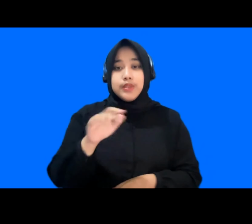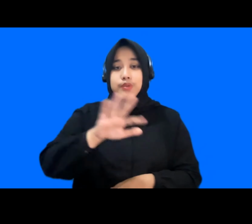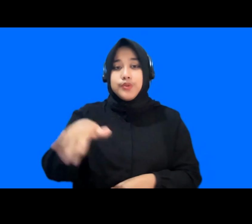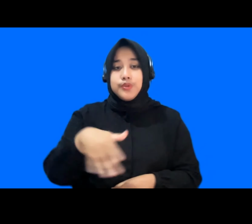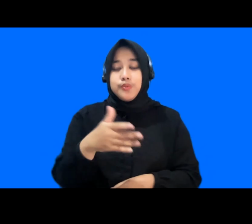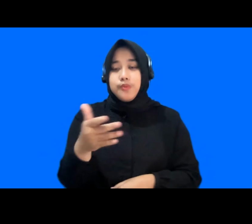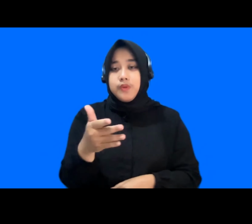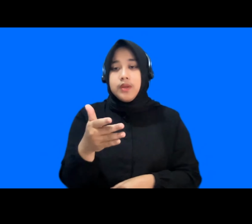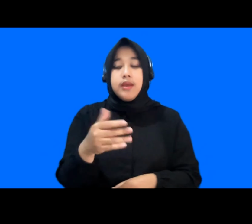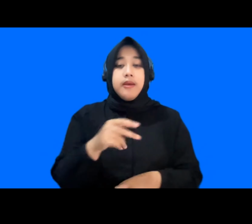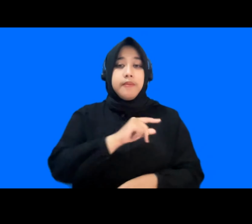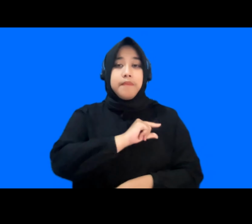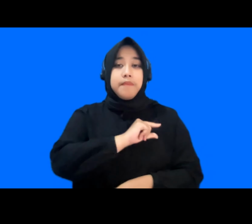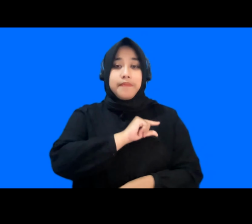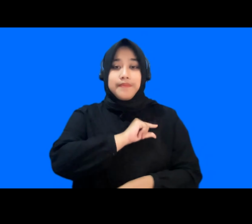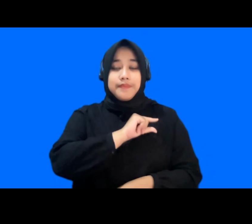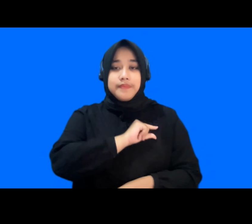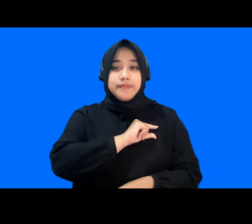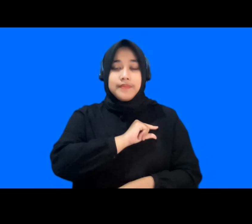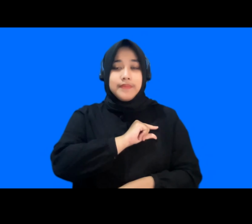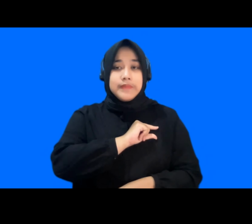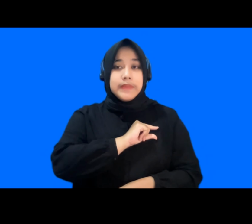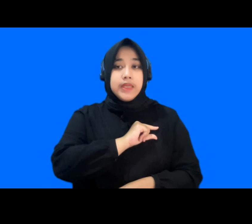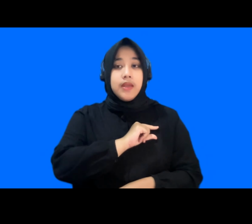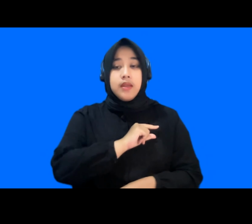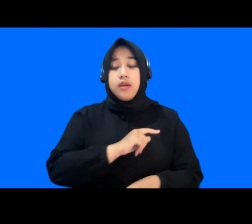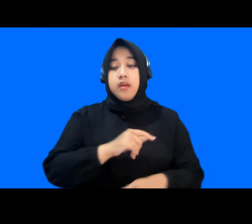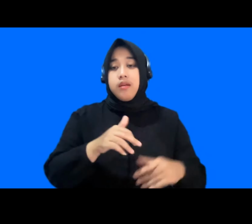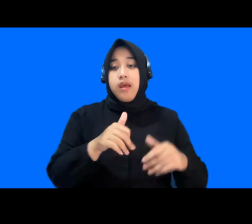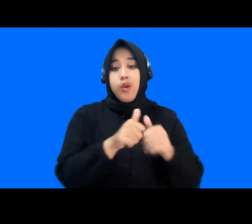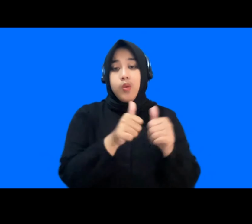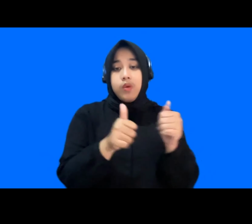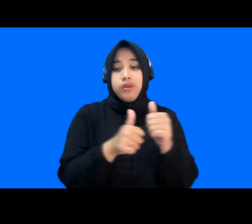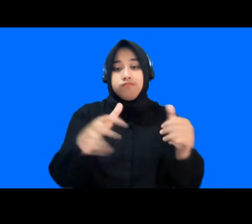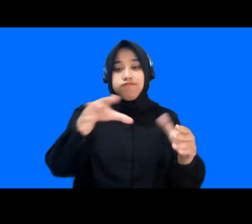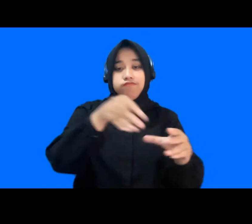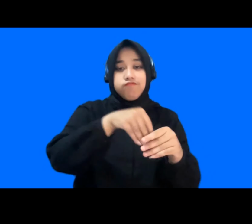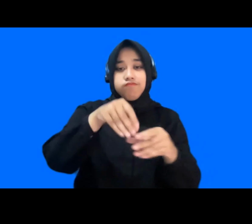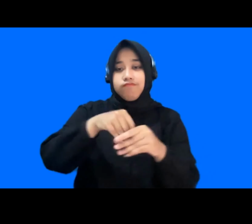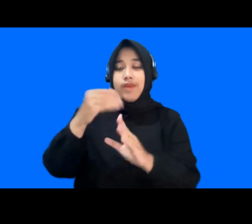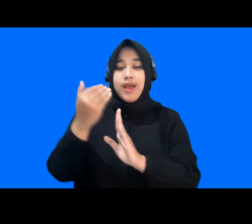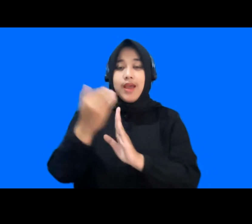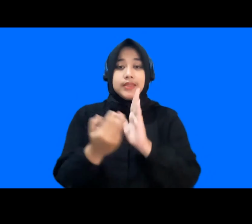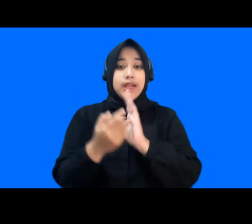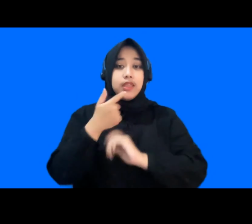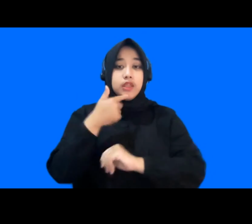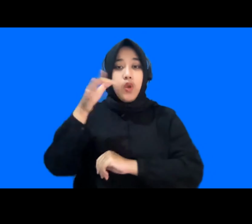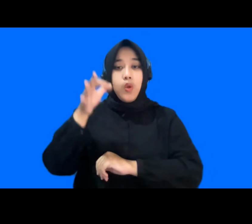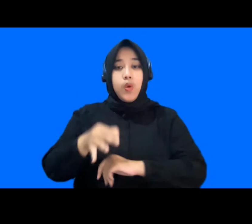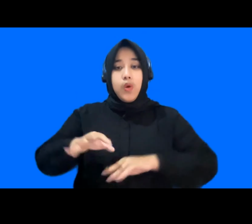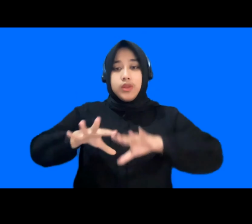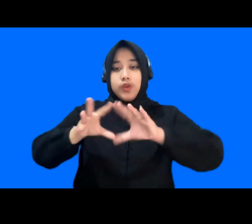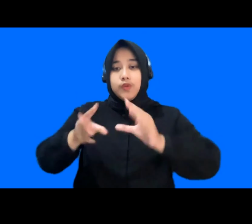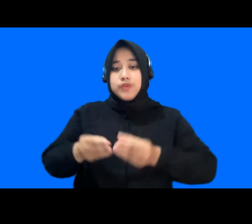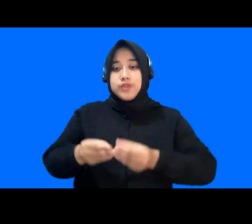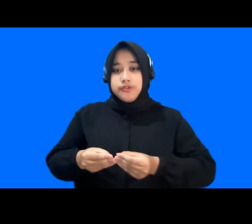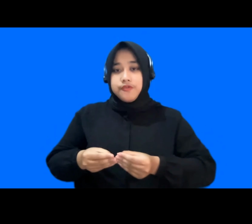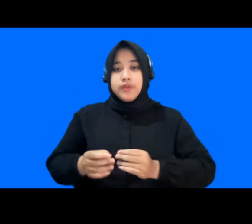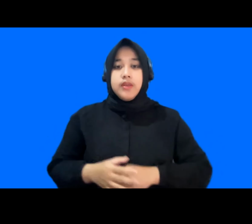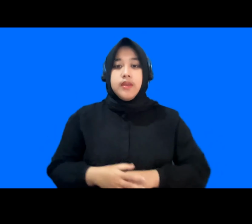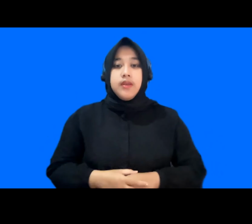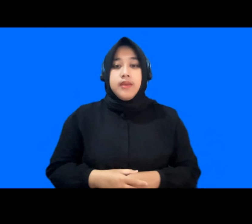event today. In the inclusive city events has been a very effective in meeting its purpose and helped us to